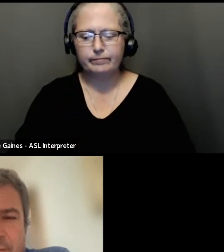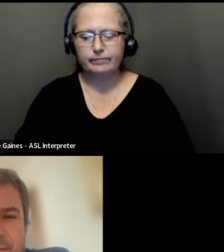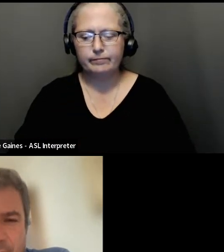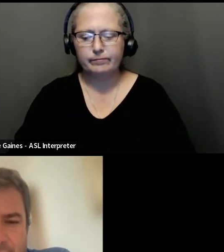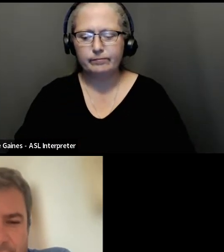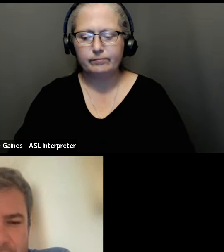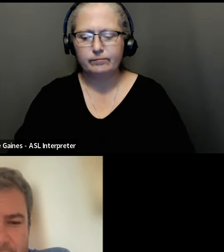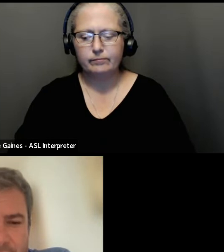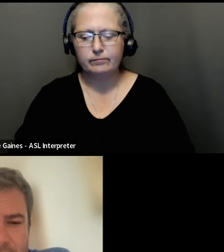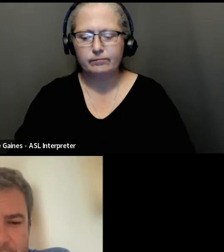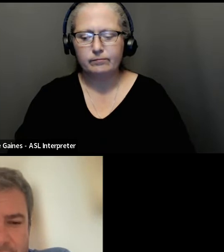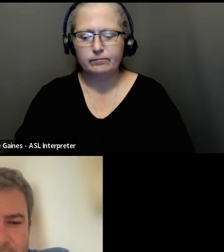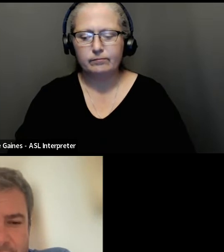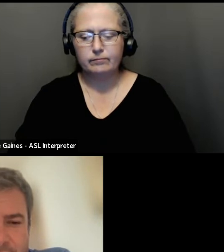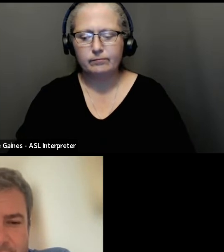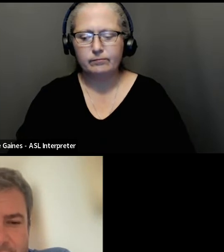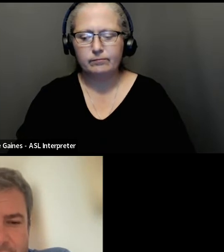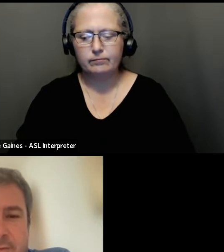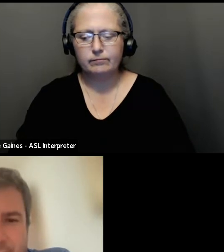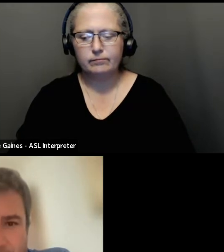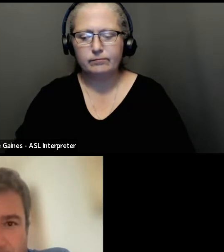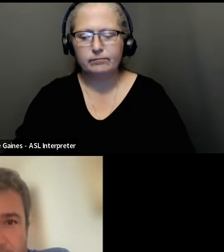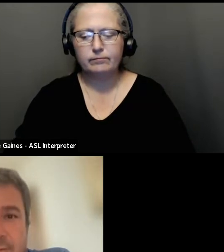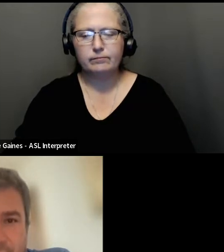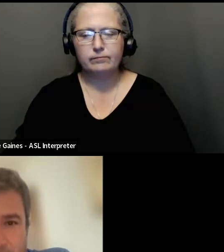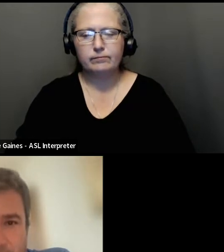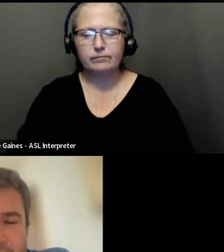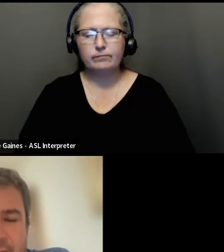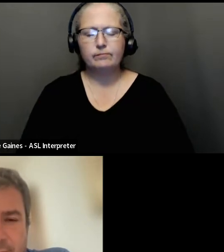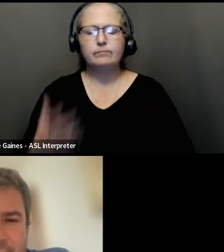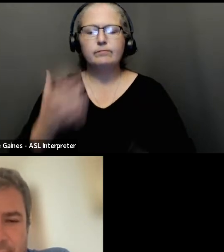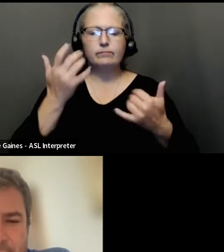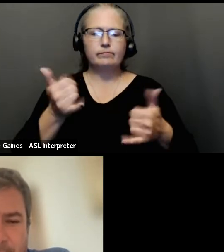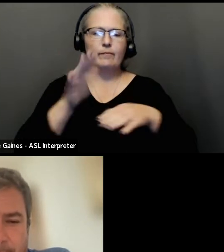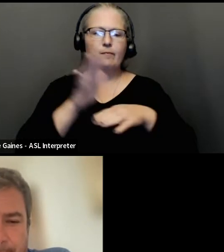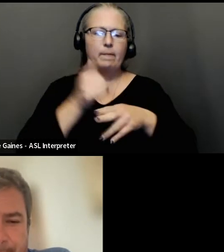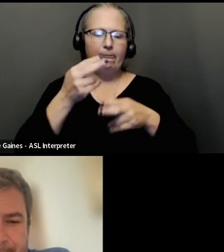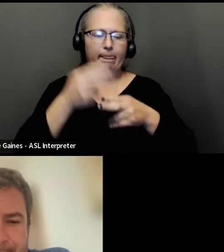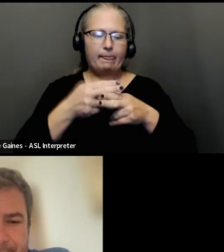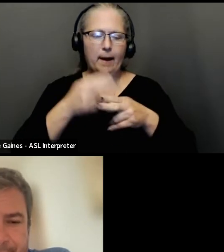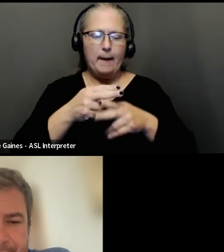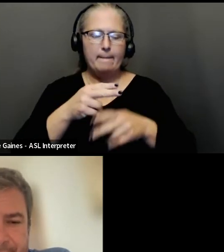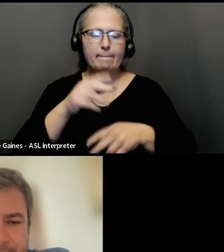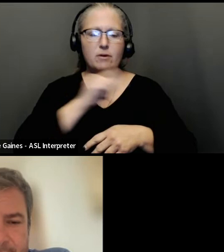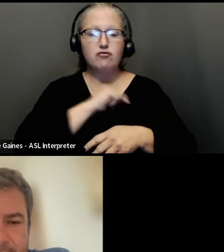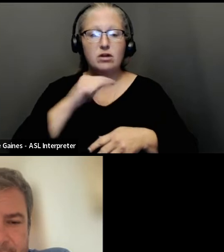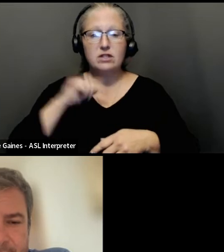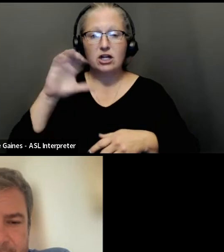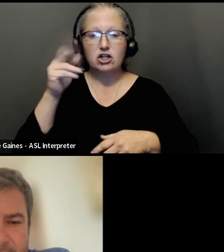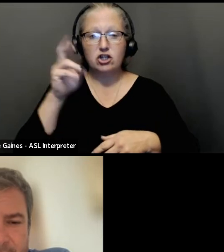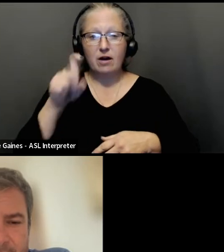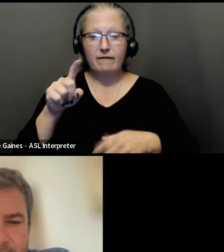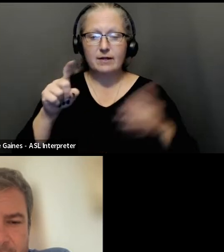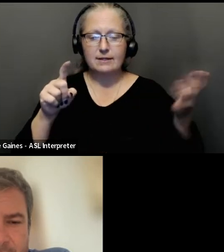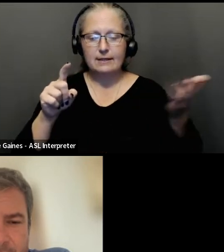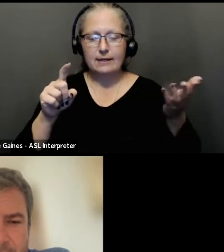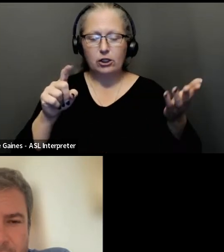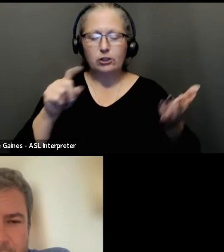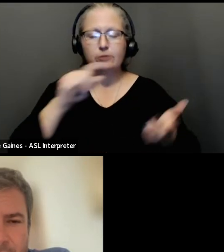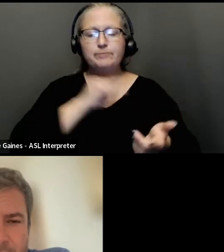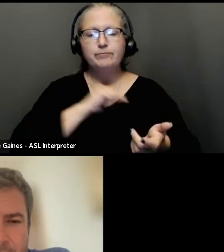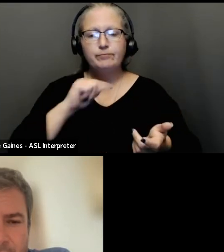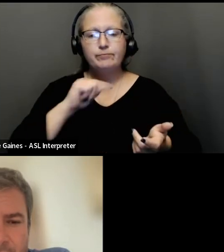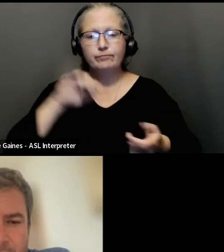Okay. We're going to do a roll call now. Trustee Chavez? Present.